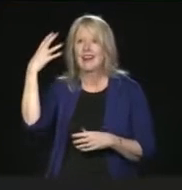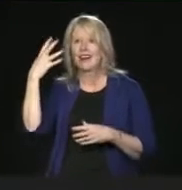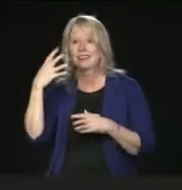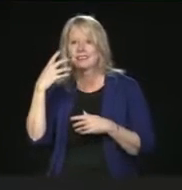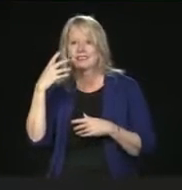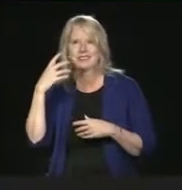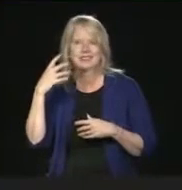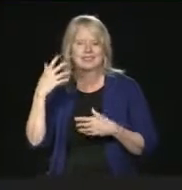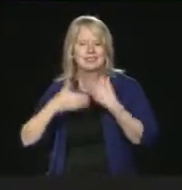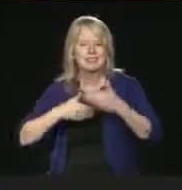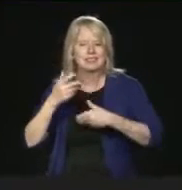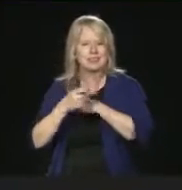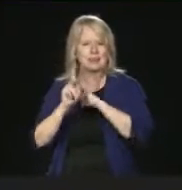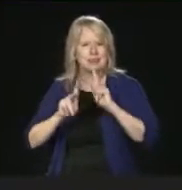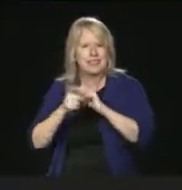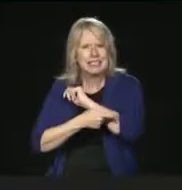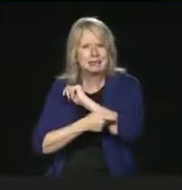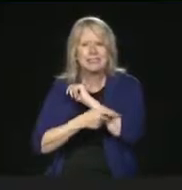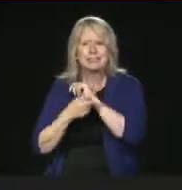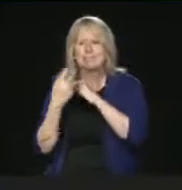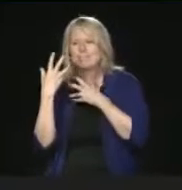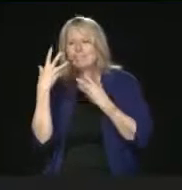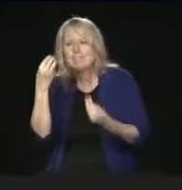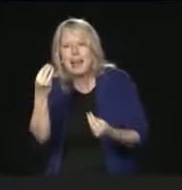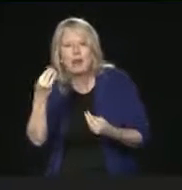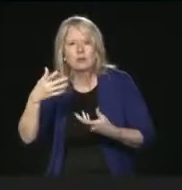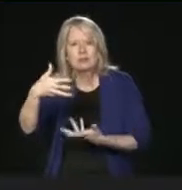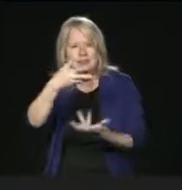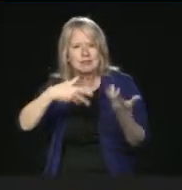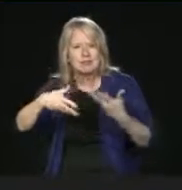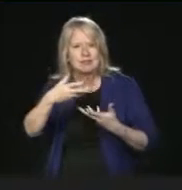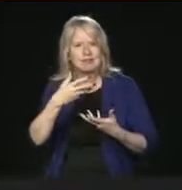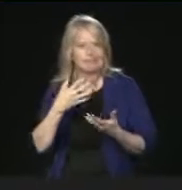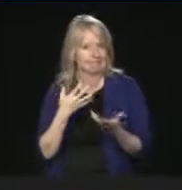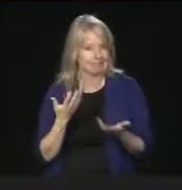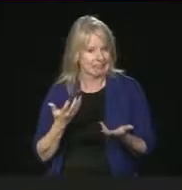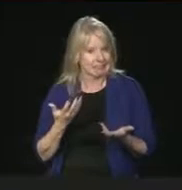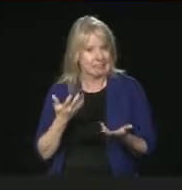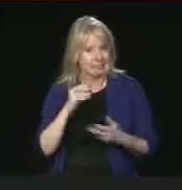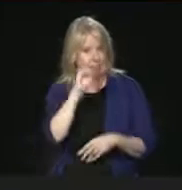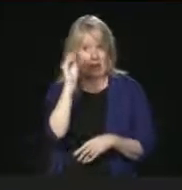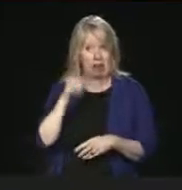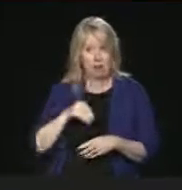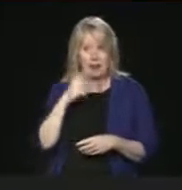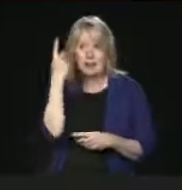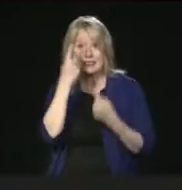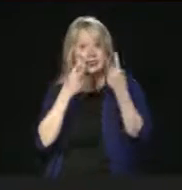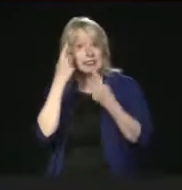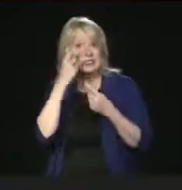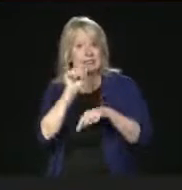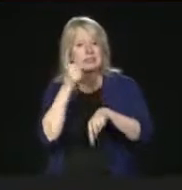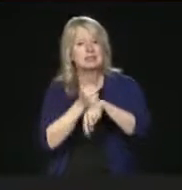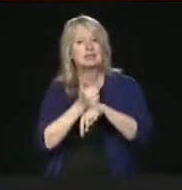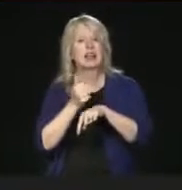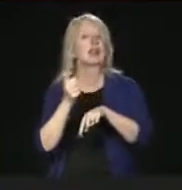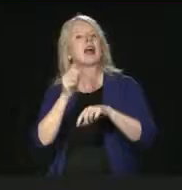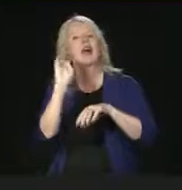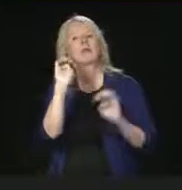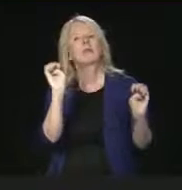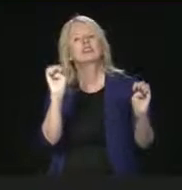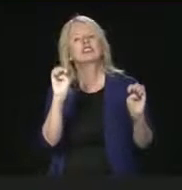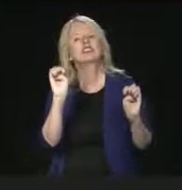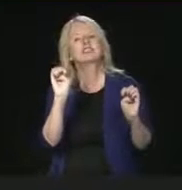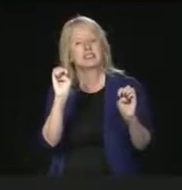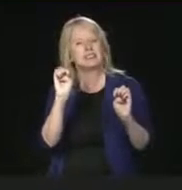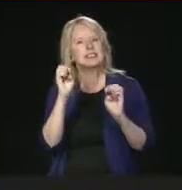you think it would be relevant for Ottawa to invoke the Emergency Measures Act to prevent this kind of thing? Well, I think